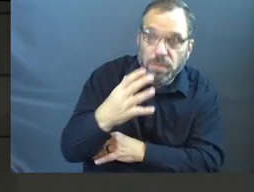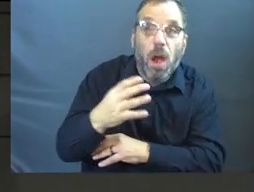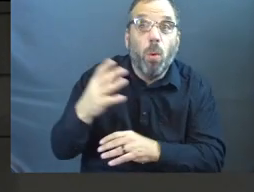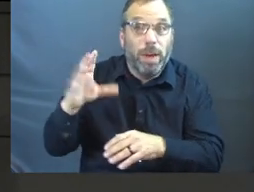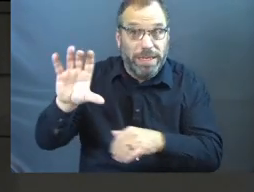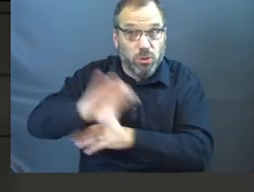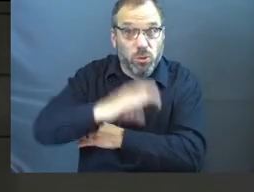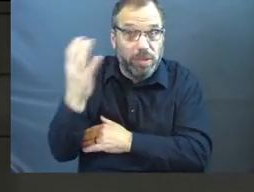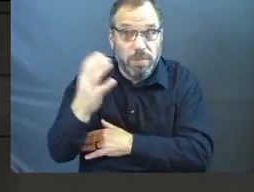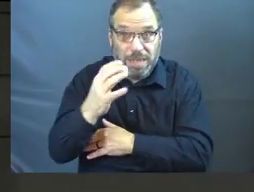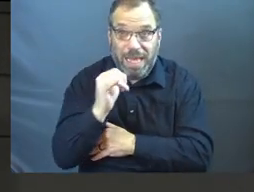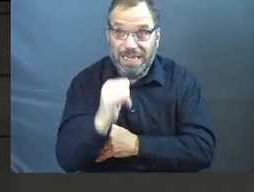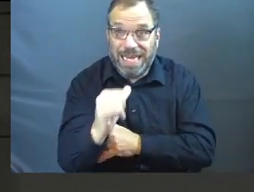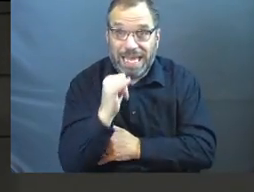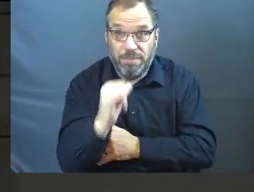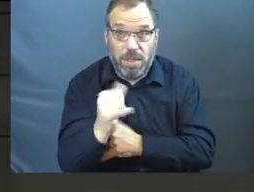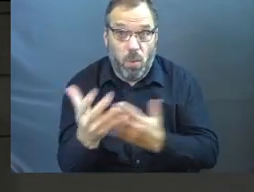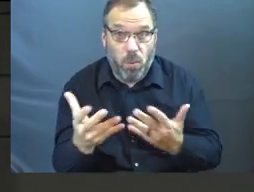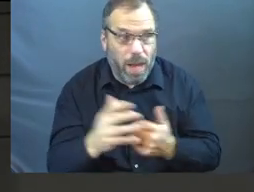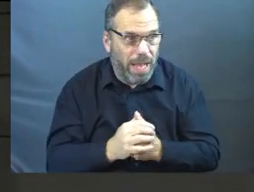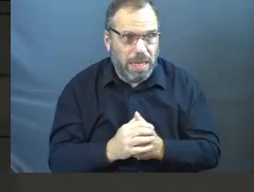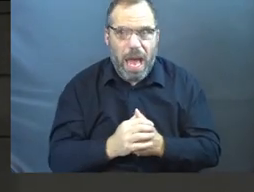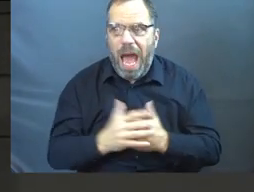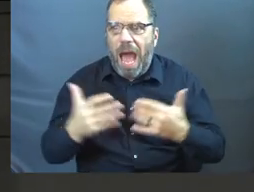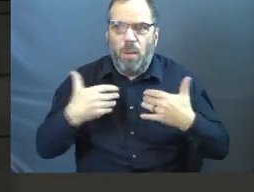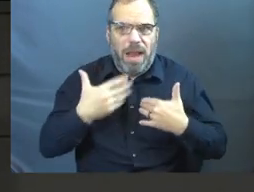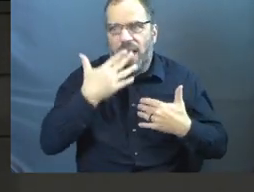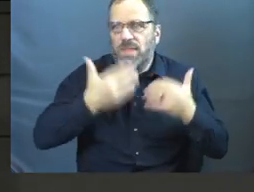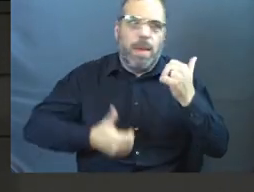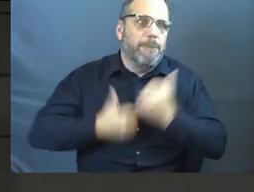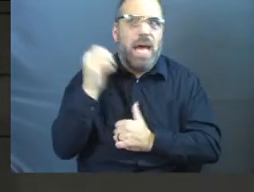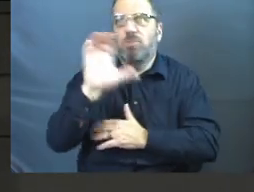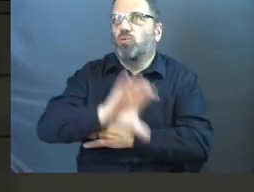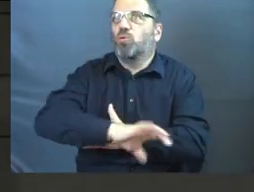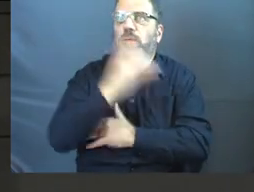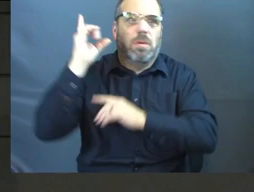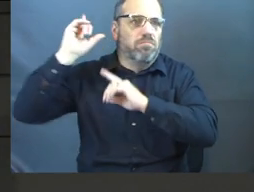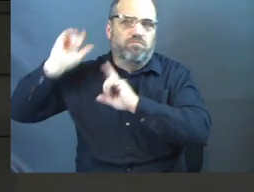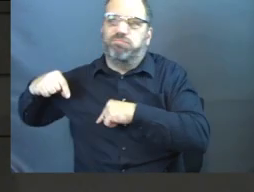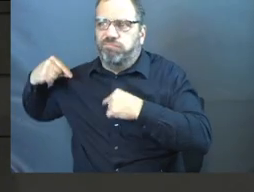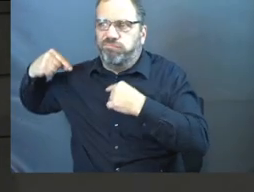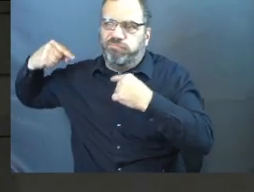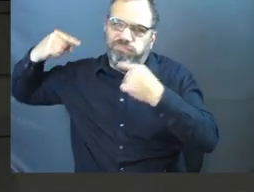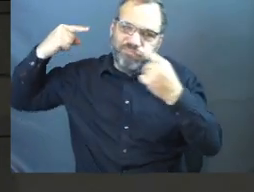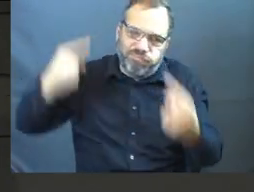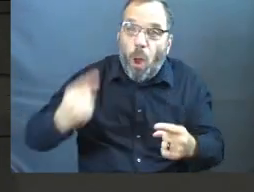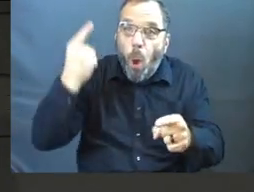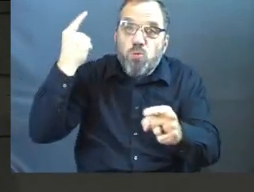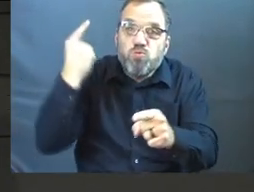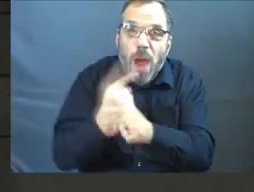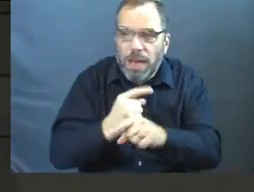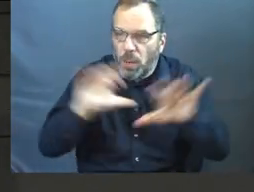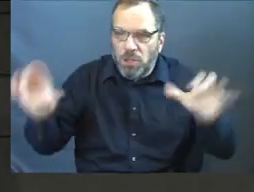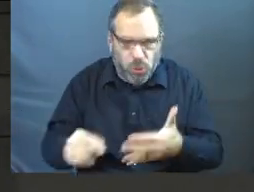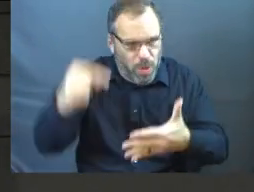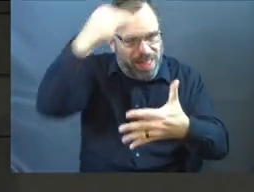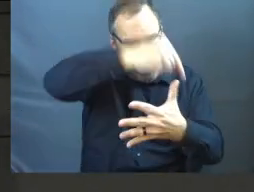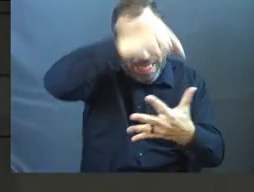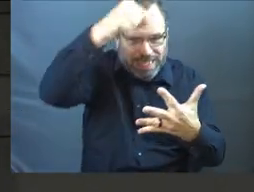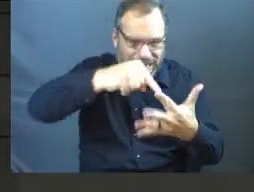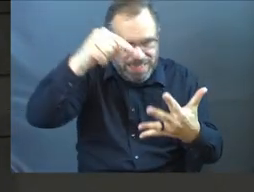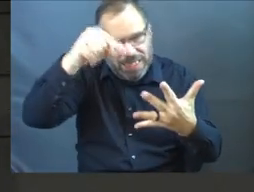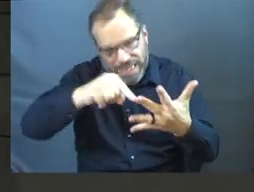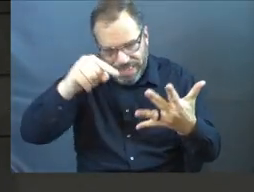come into Christmas, if you're like me, you come in and you're like, I want to have the best Christmas ever, every single year, right? Like, I want to do all the things. I want